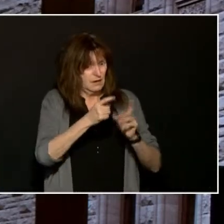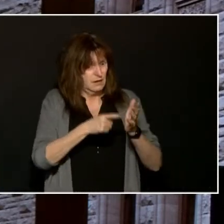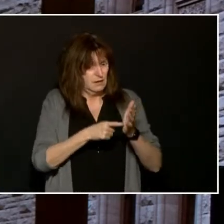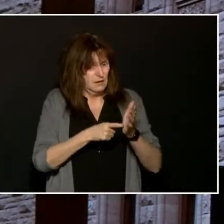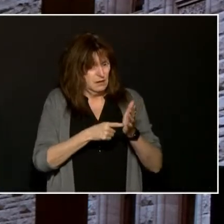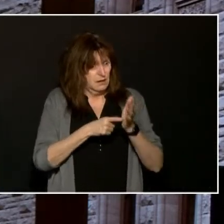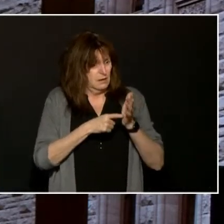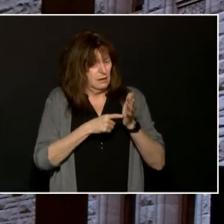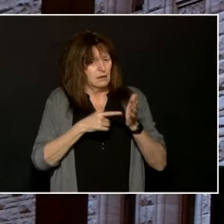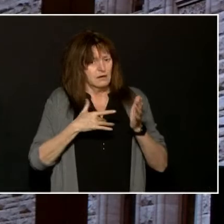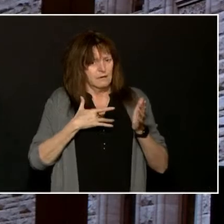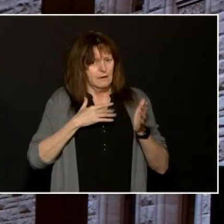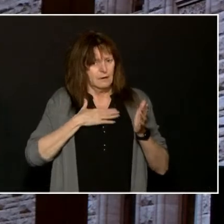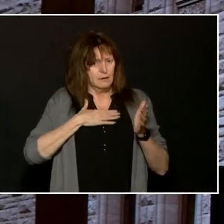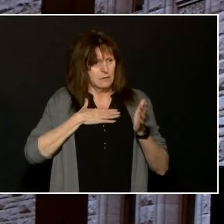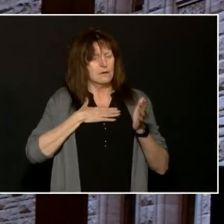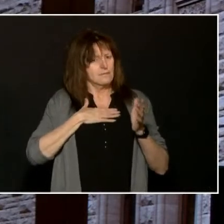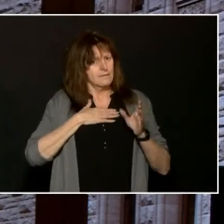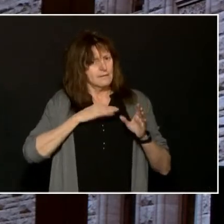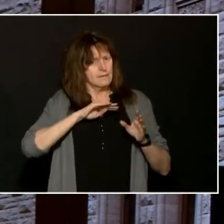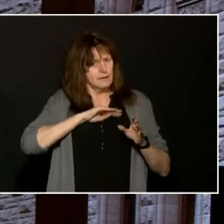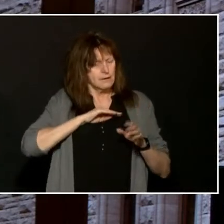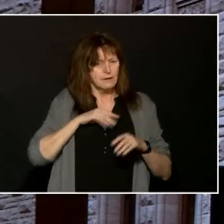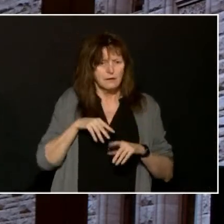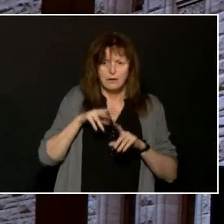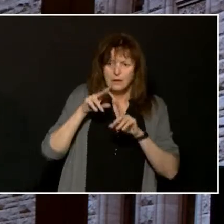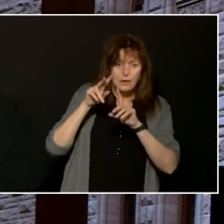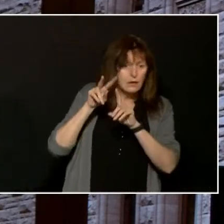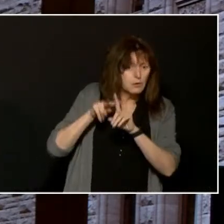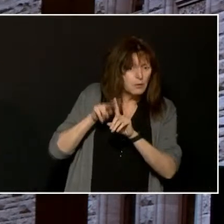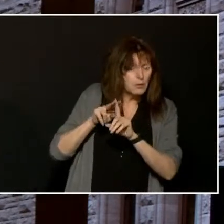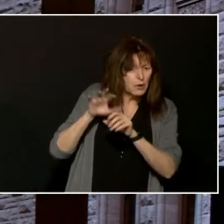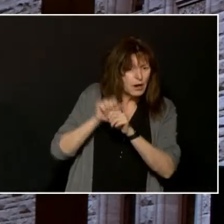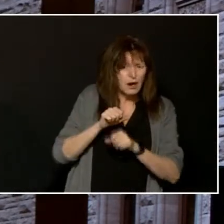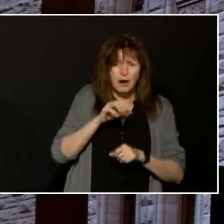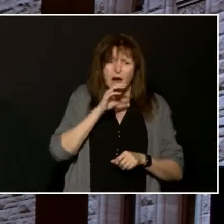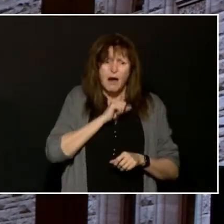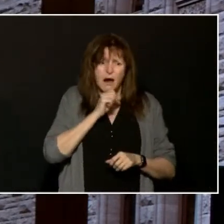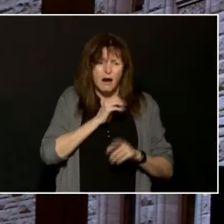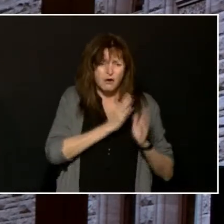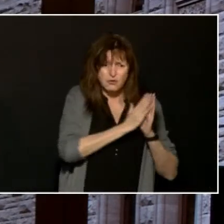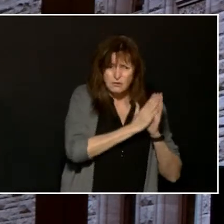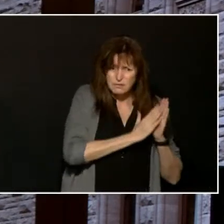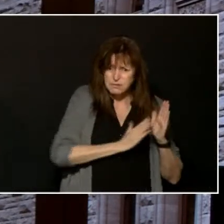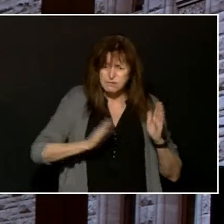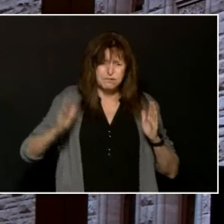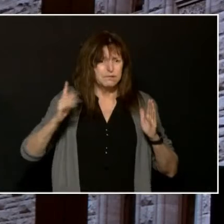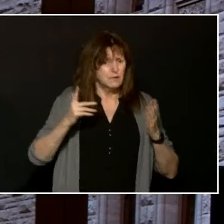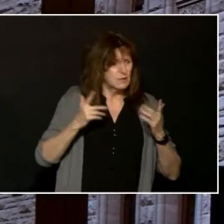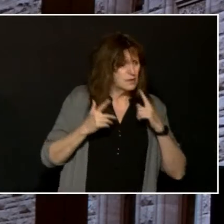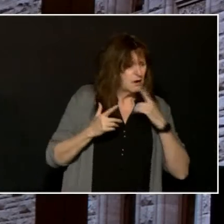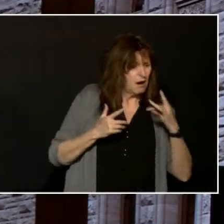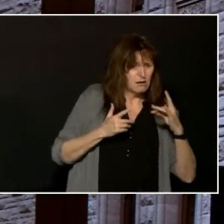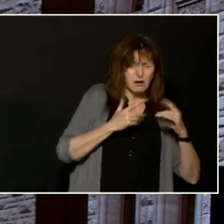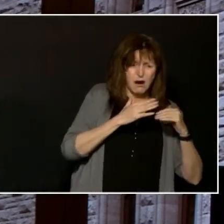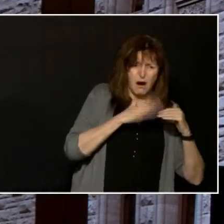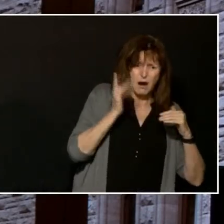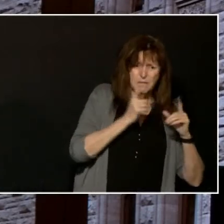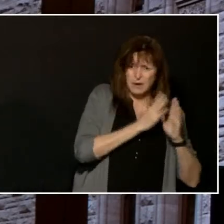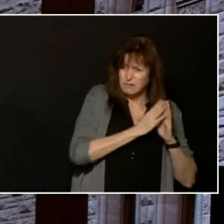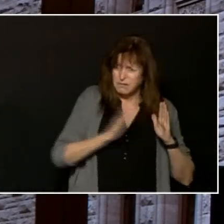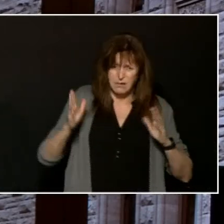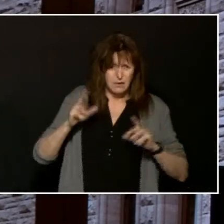of bookings, as we drop the age categories down to all adults now 18 plus, and as Dr. Brown has alluded to, we have also moved down in some areas to doing